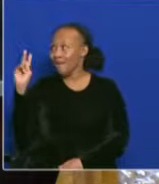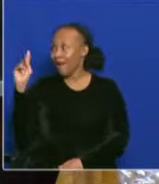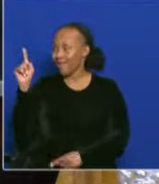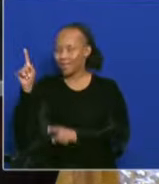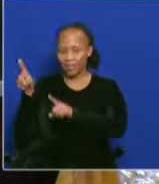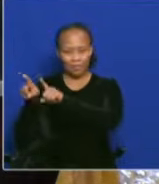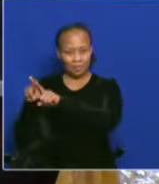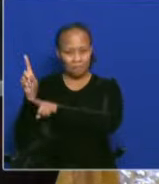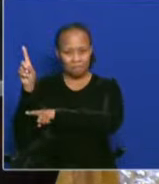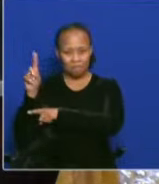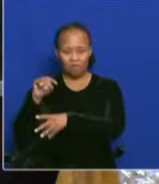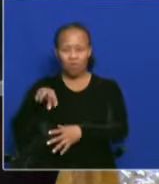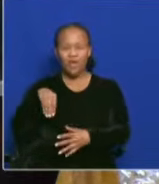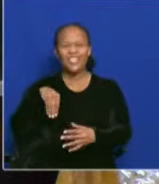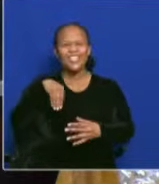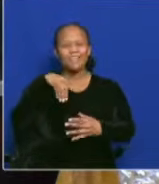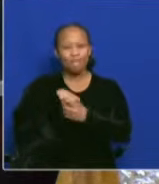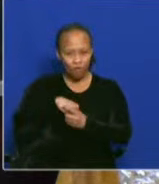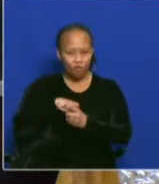through General Fani.